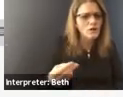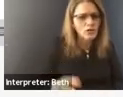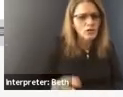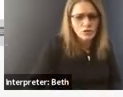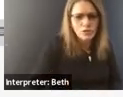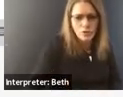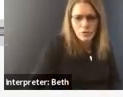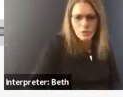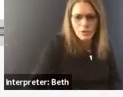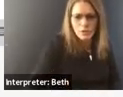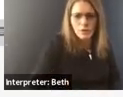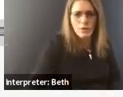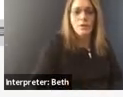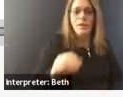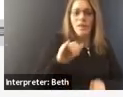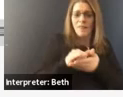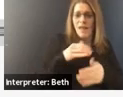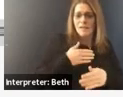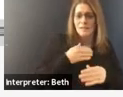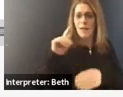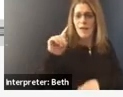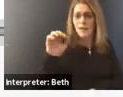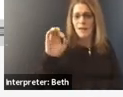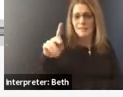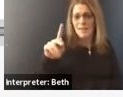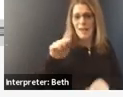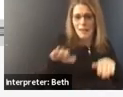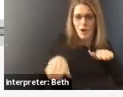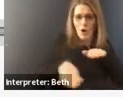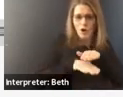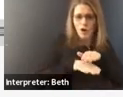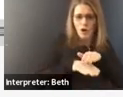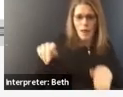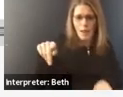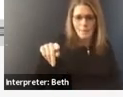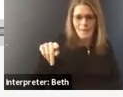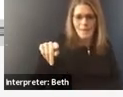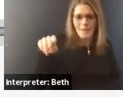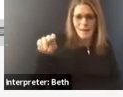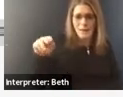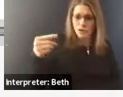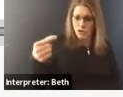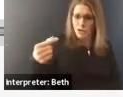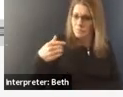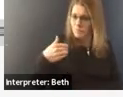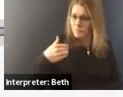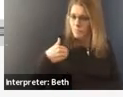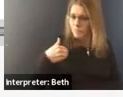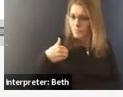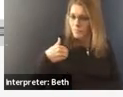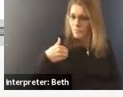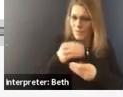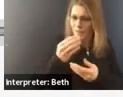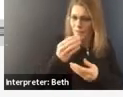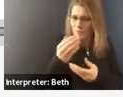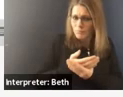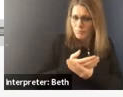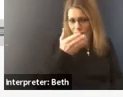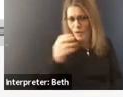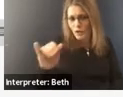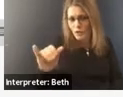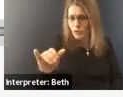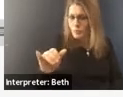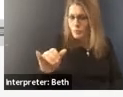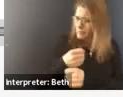So there's my tank underlay PNG, right? I've got that in there as well. So it's part of this world. Does that make